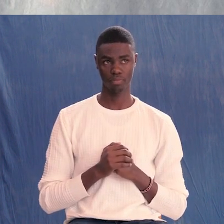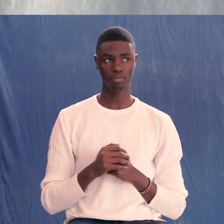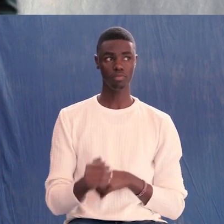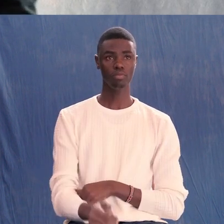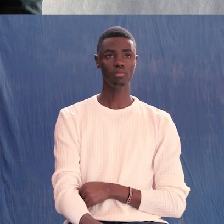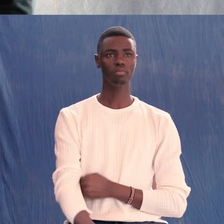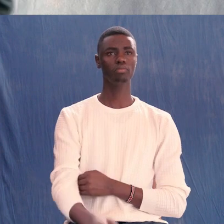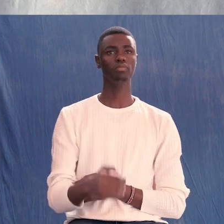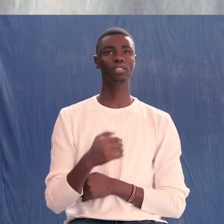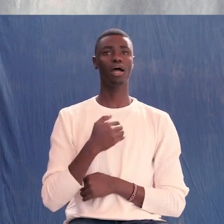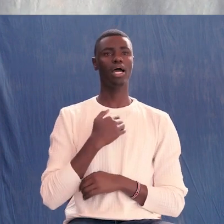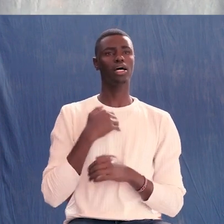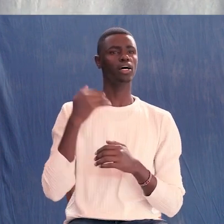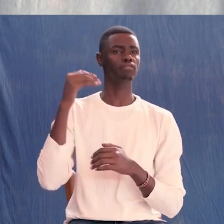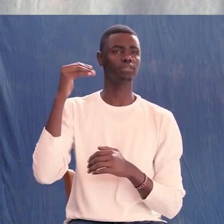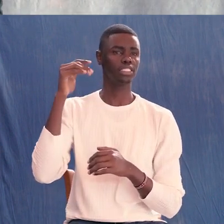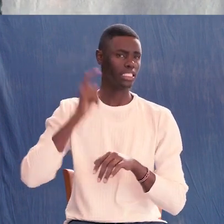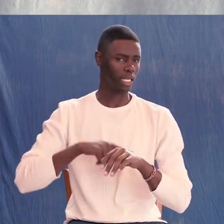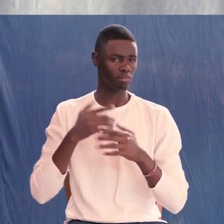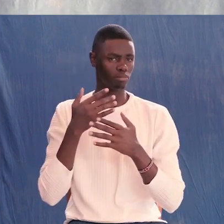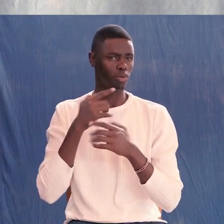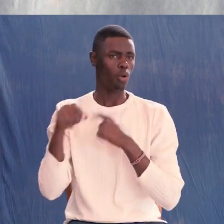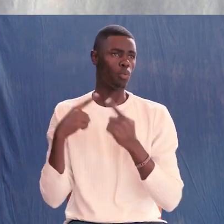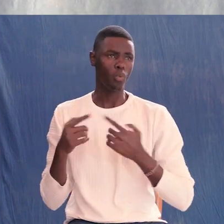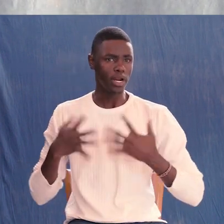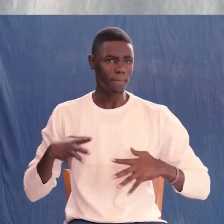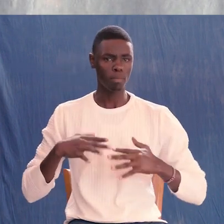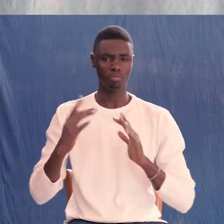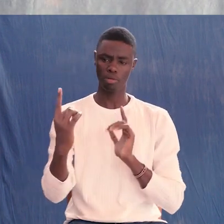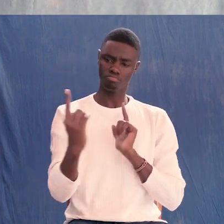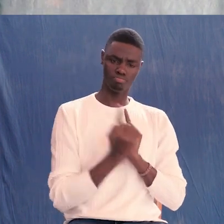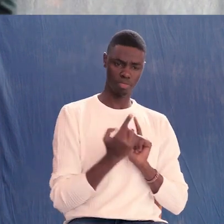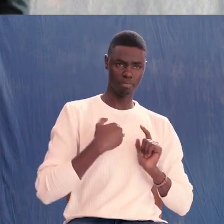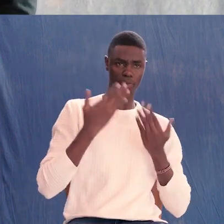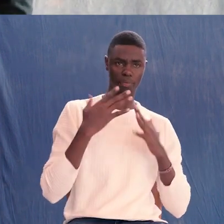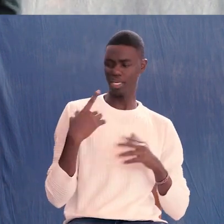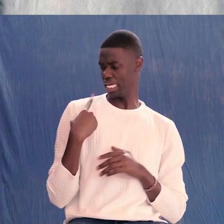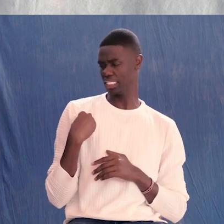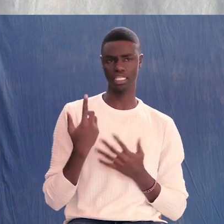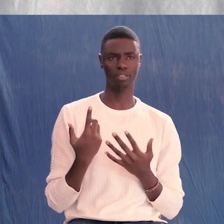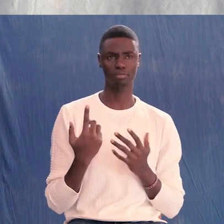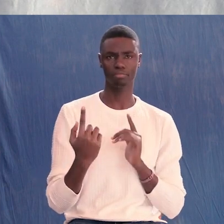And I've had times when people have confronted me, even in the recent past.